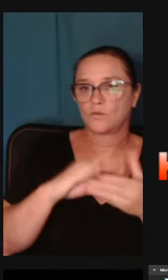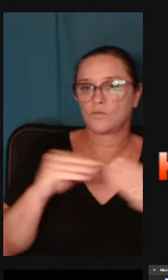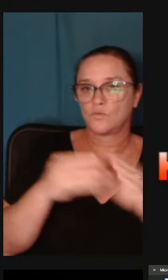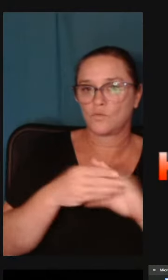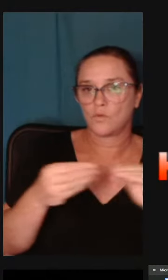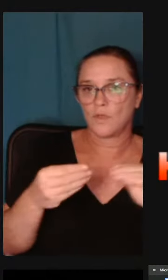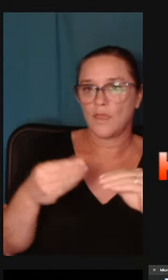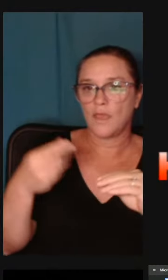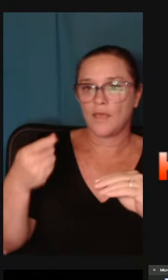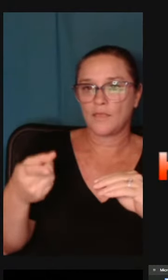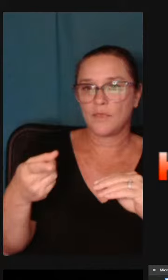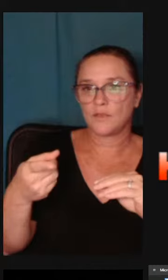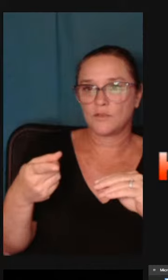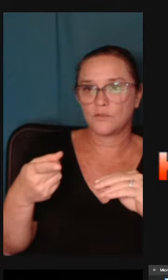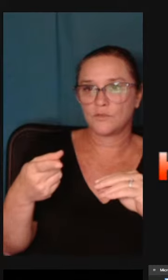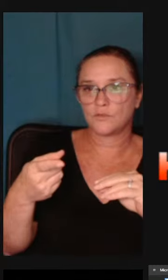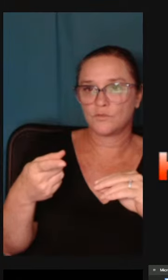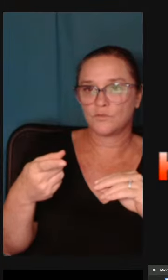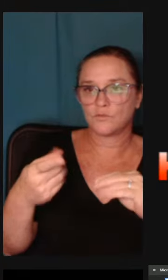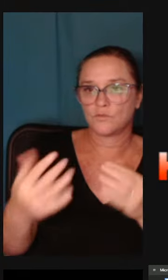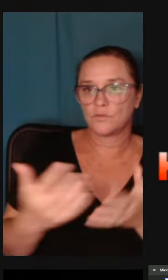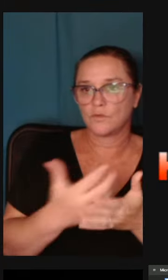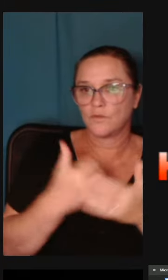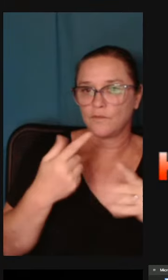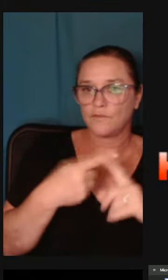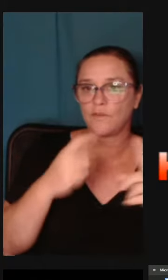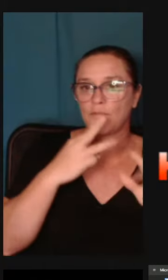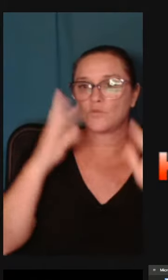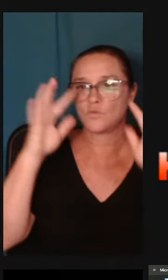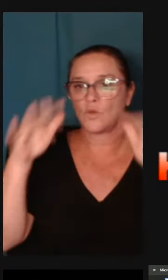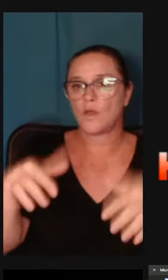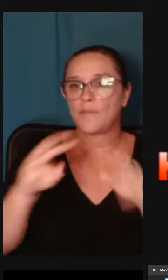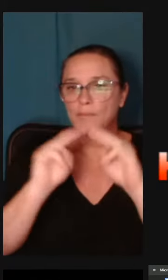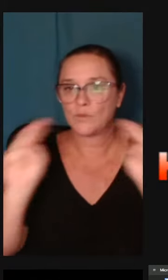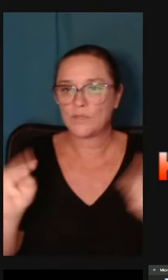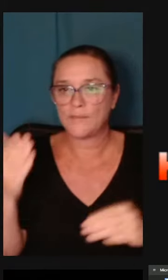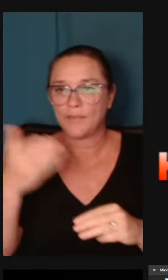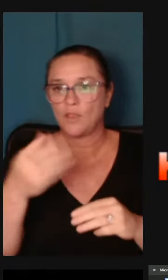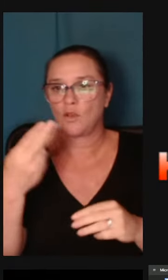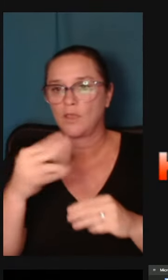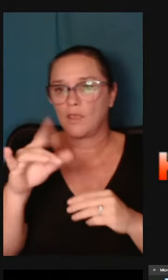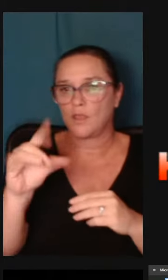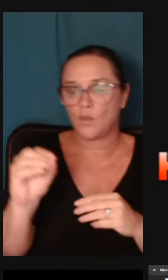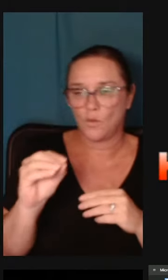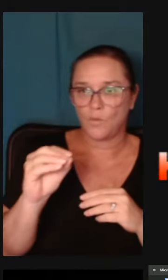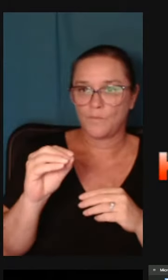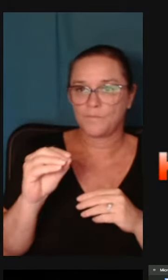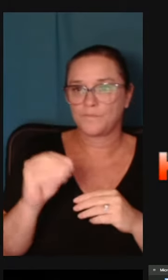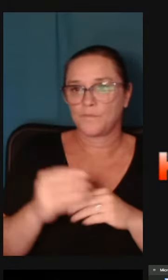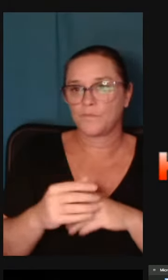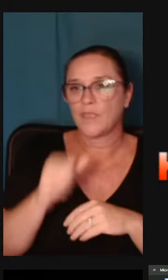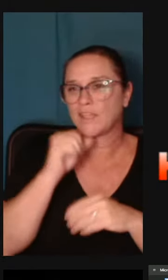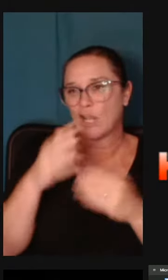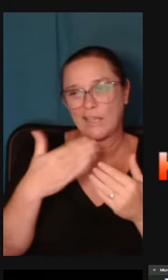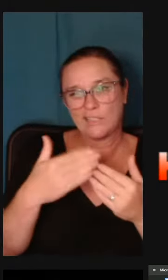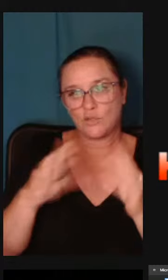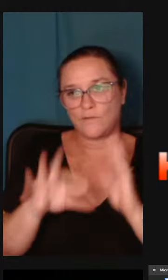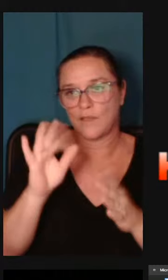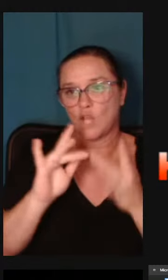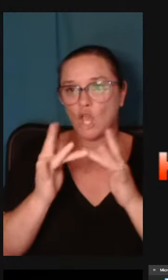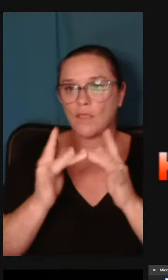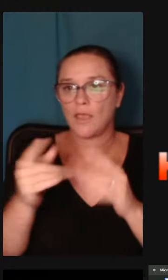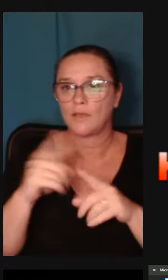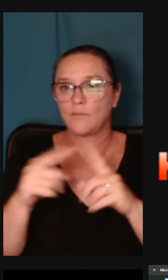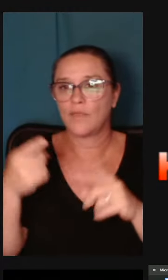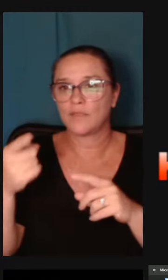This, I believe, was compiled by the Tsunami Museum, Civic Tsunami Museum in Hilo, although it's not the easiest to find online. Here's a picture of the